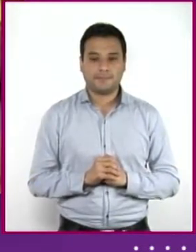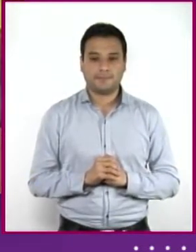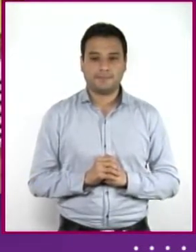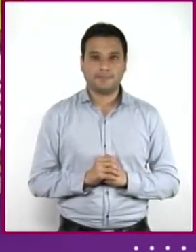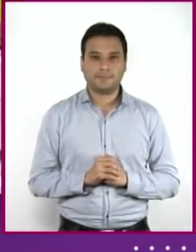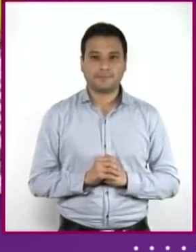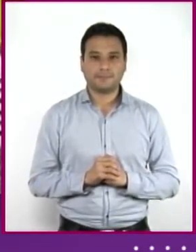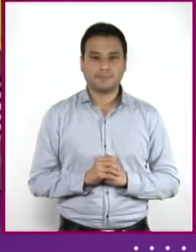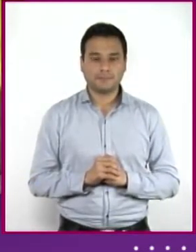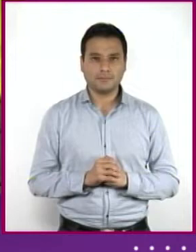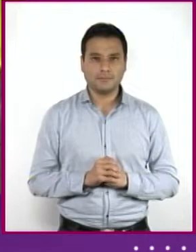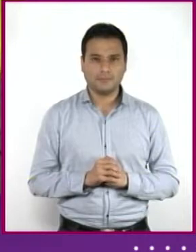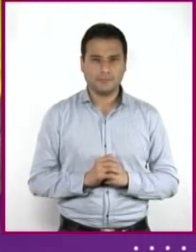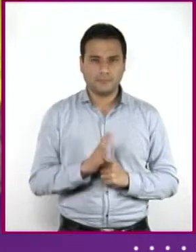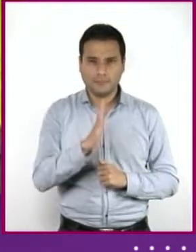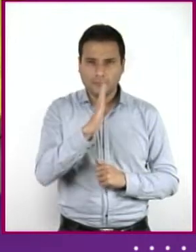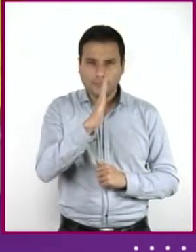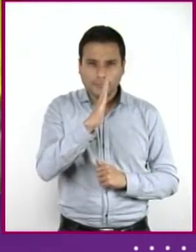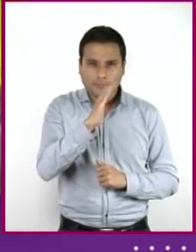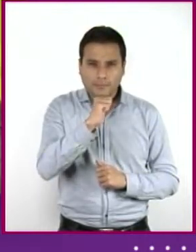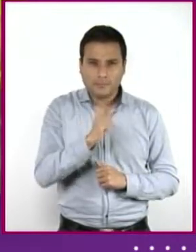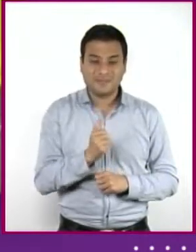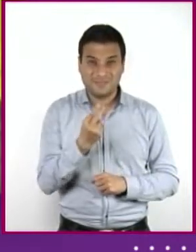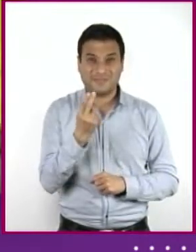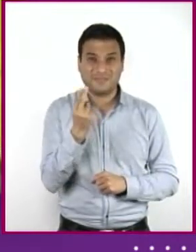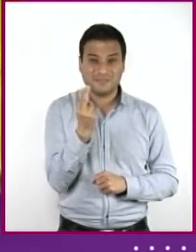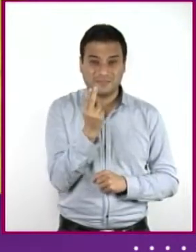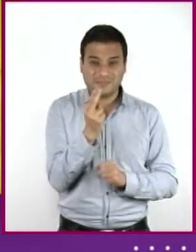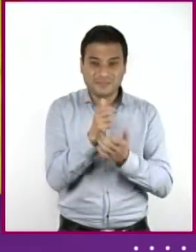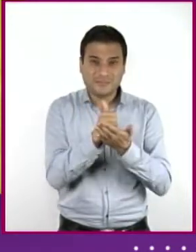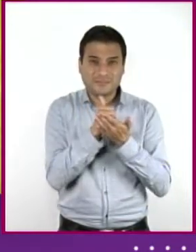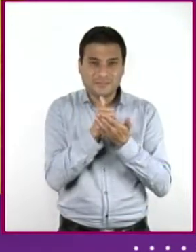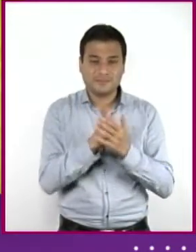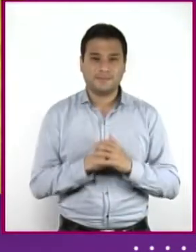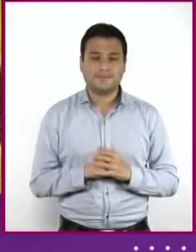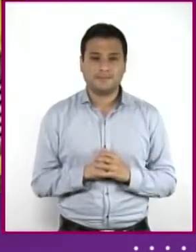This is impossible. I need help. Help!